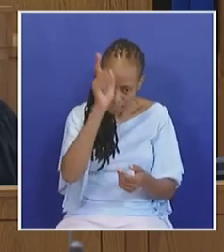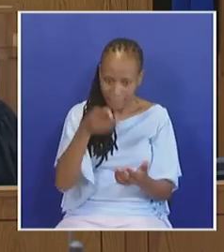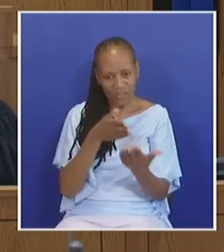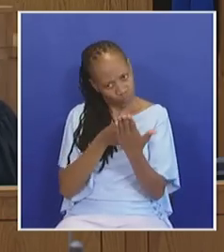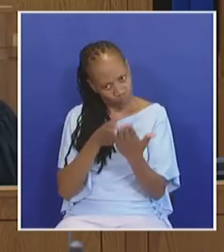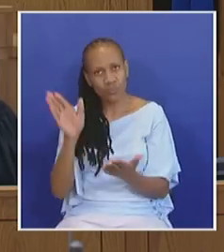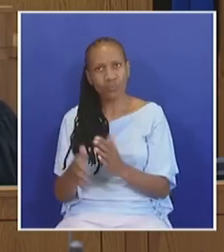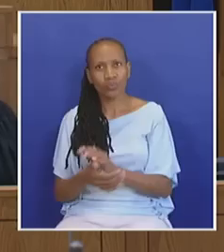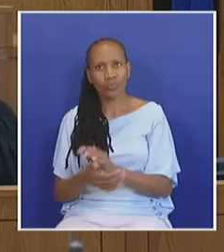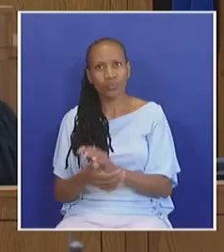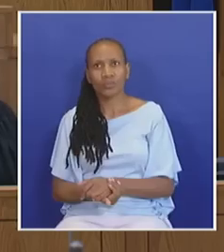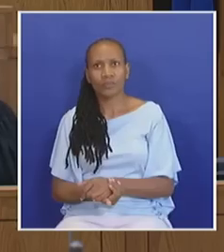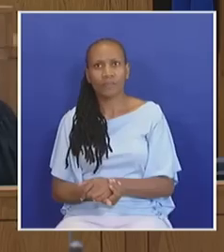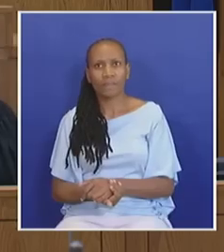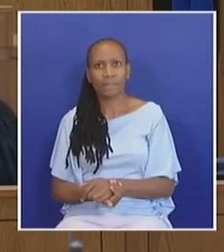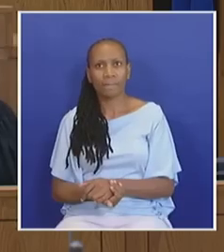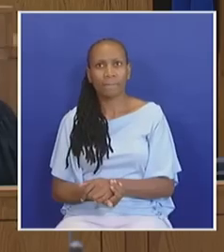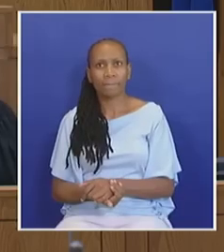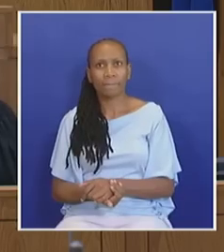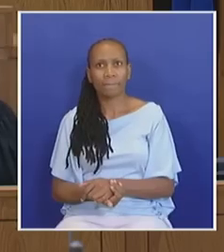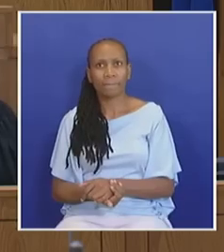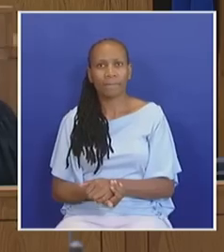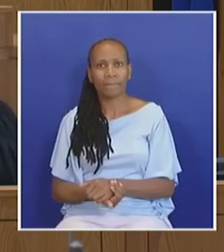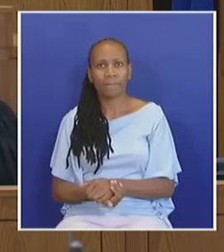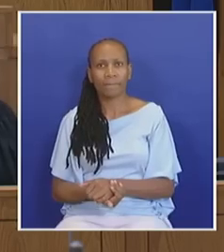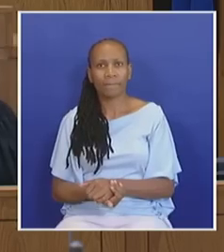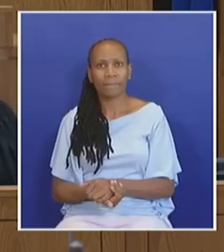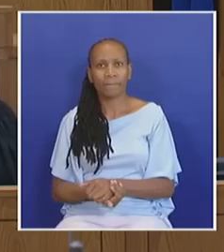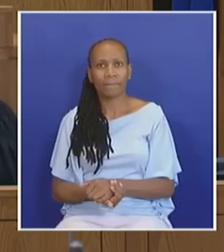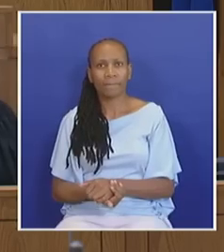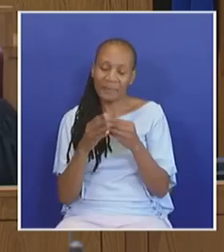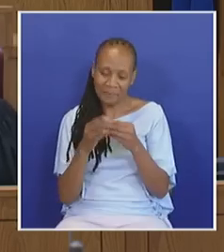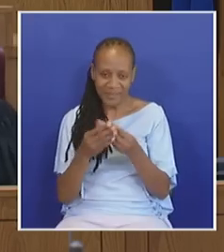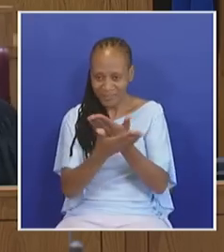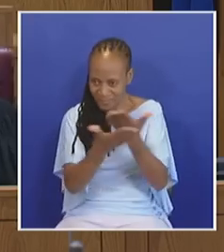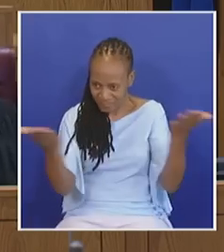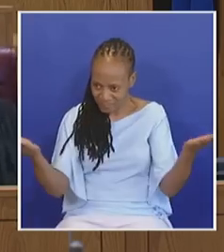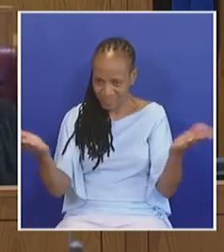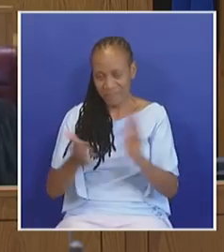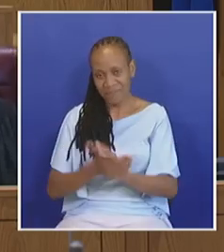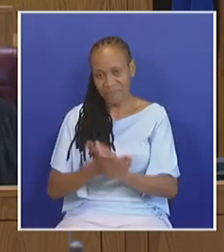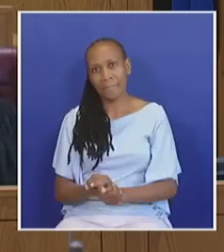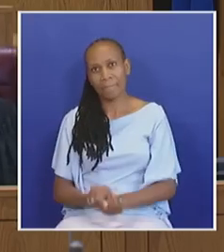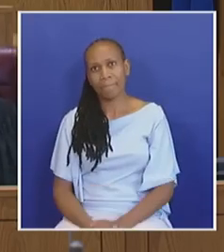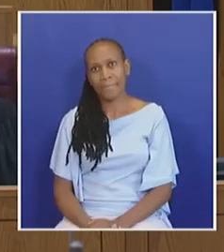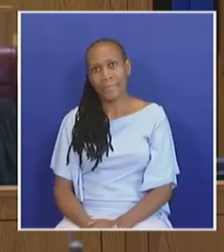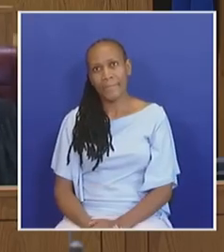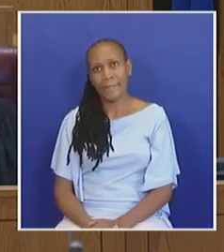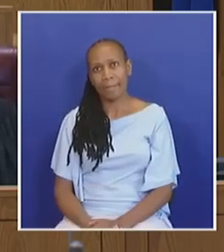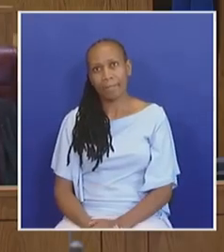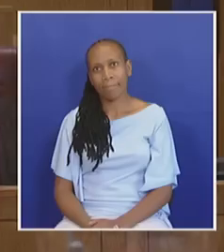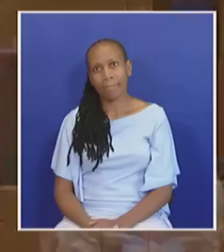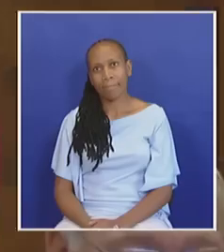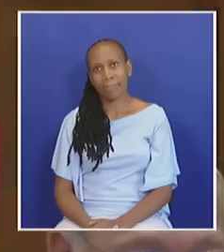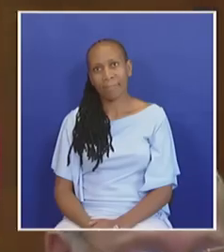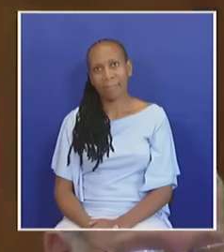correcting or whatever he said that you said he must do. Honorable members, I have because it's equivalent to